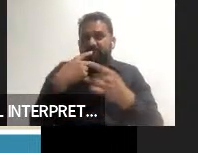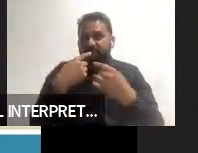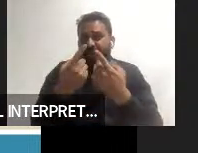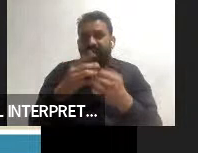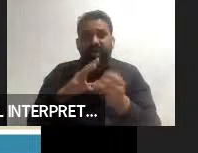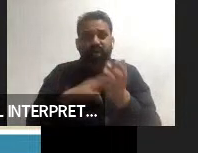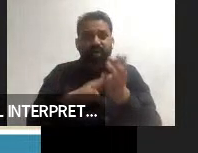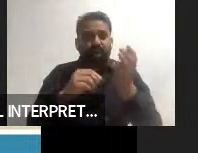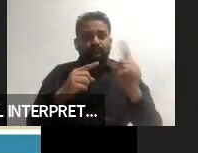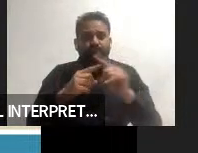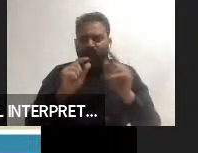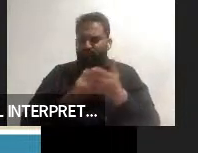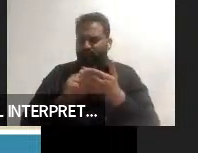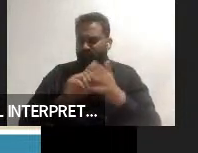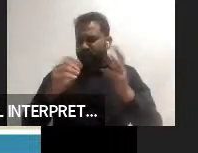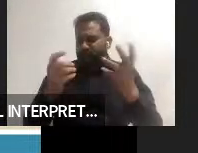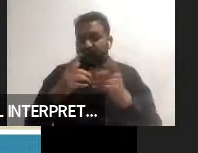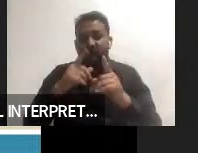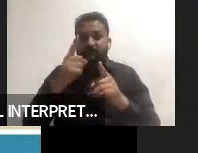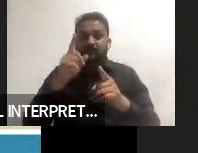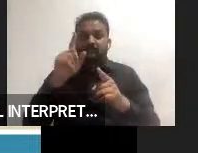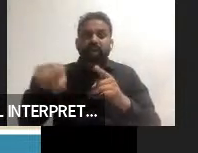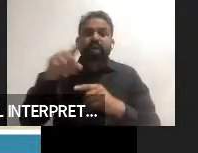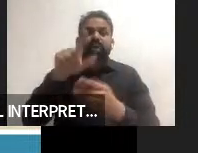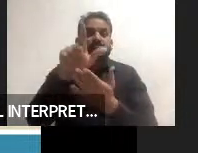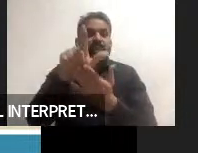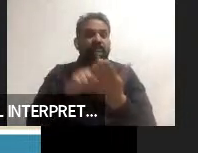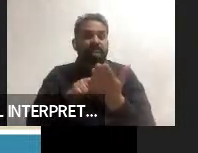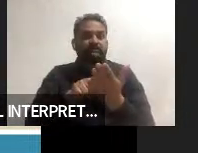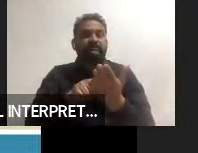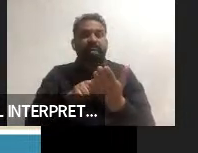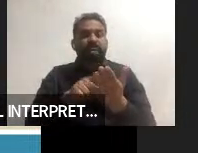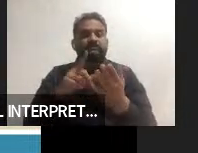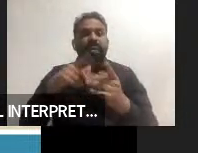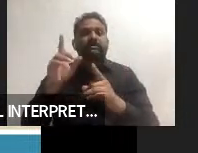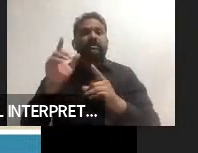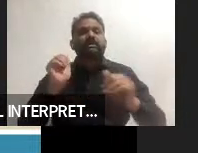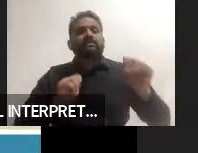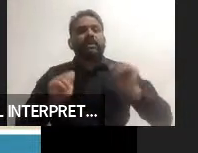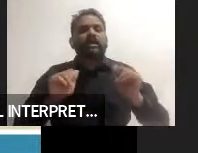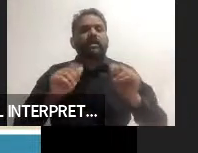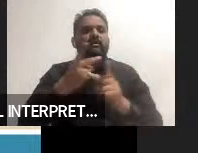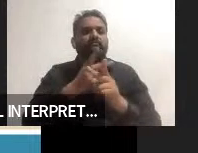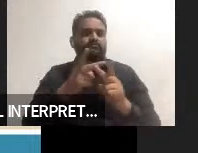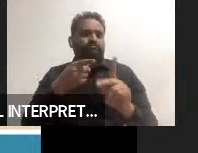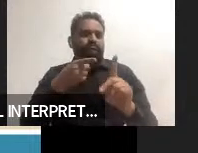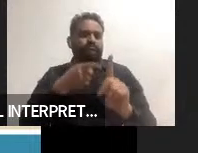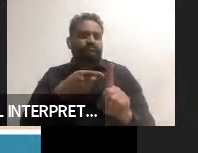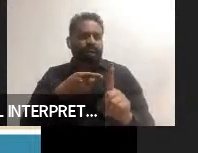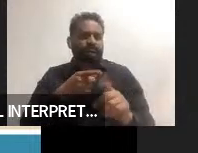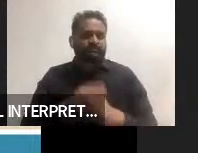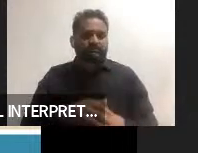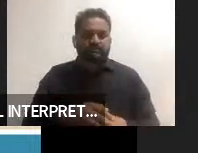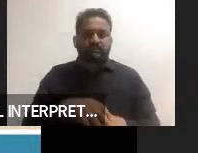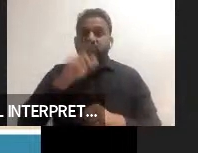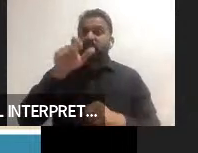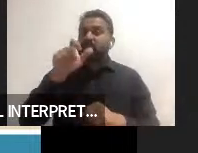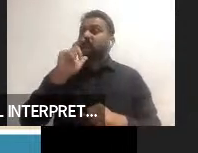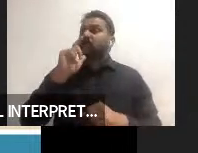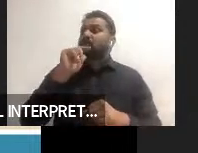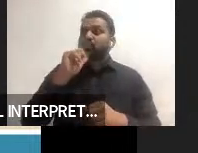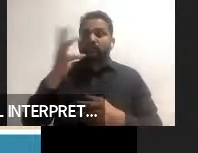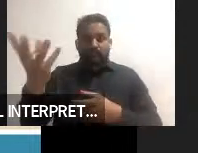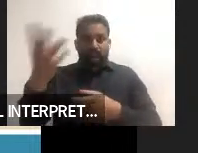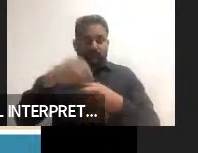also suggested to prepare the list of actors. We call it dramatis persona. Who are the people involved in the